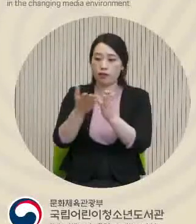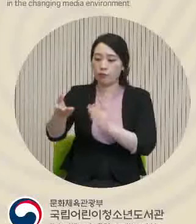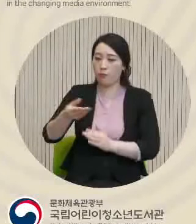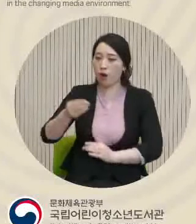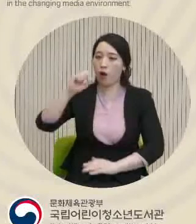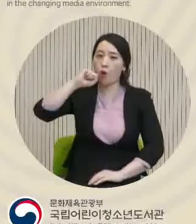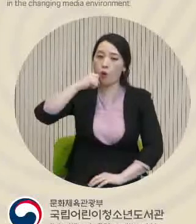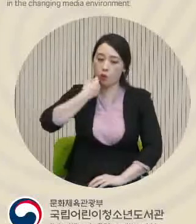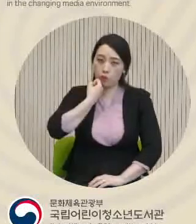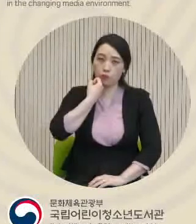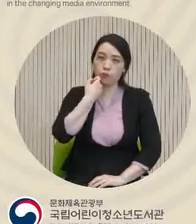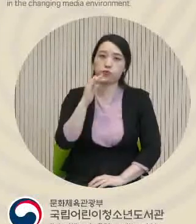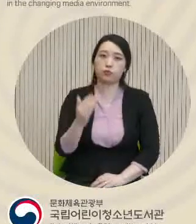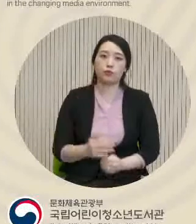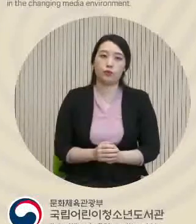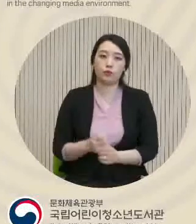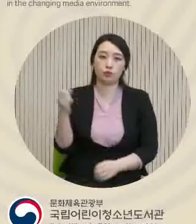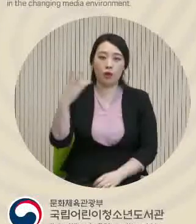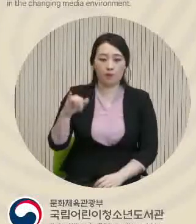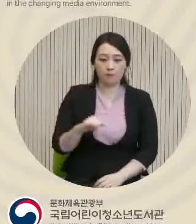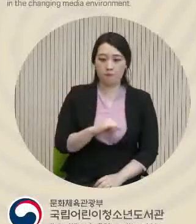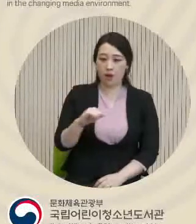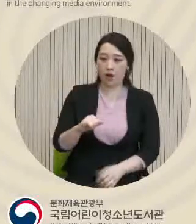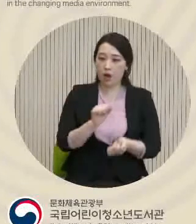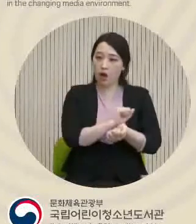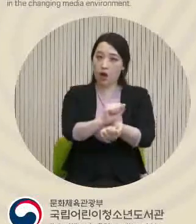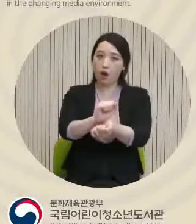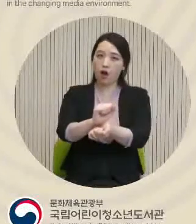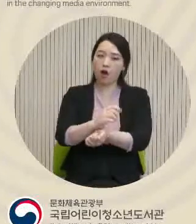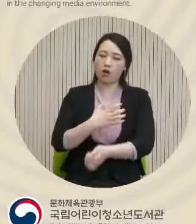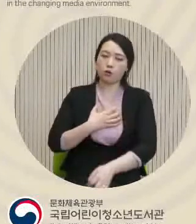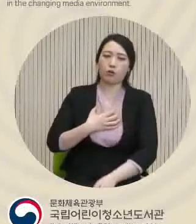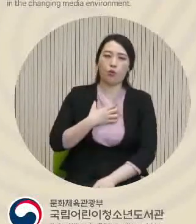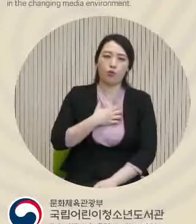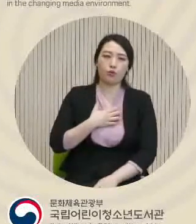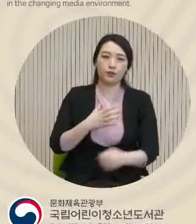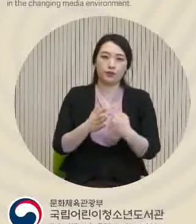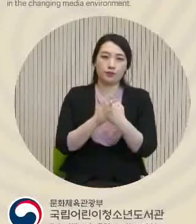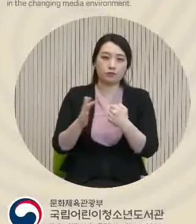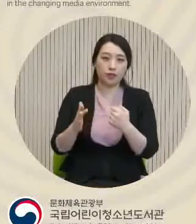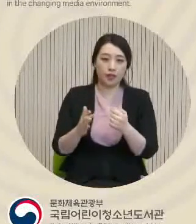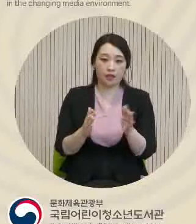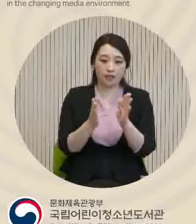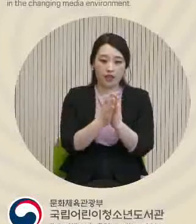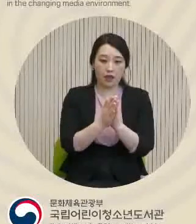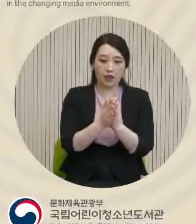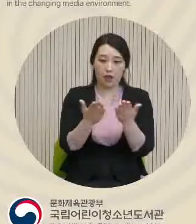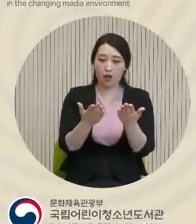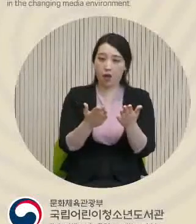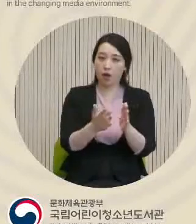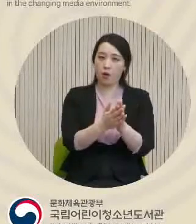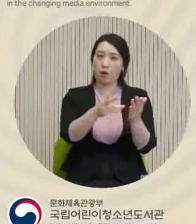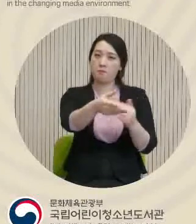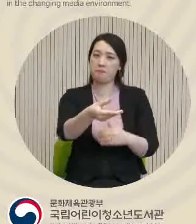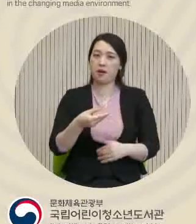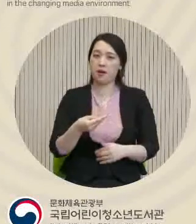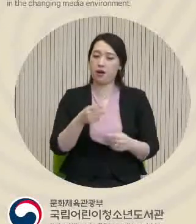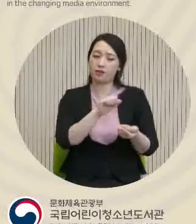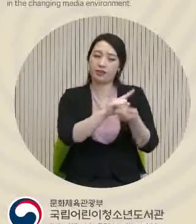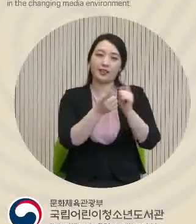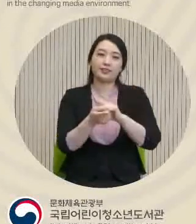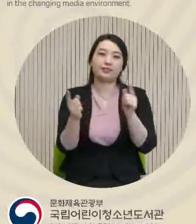It became really difficult for children to borrow the books, and because of the concerns regarding the